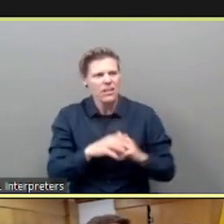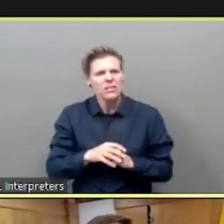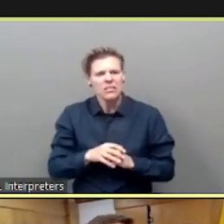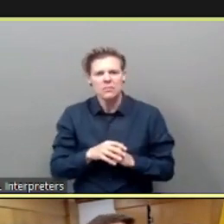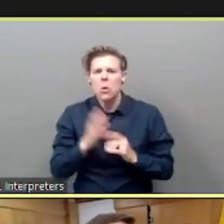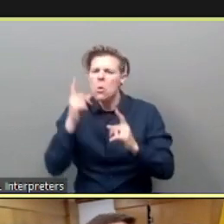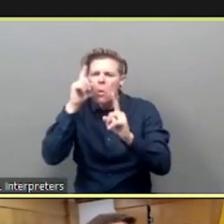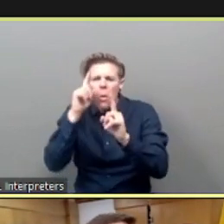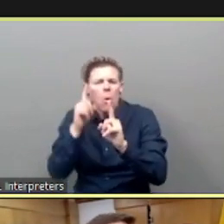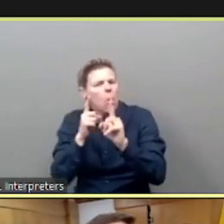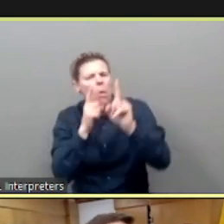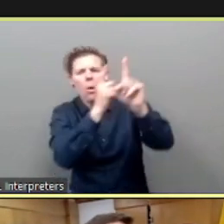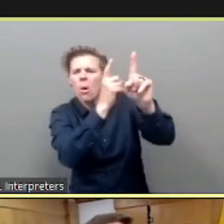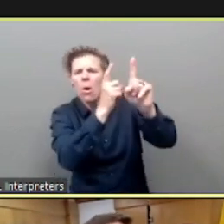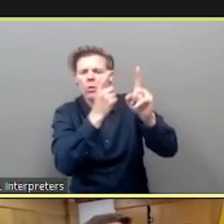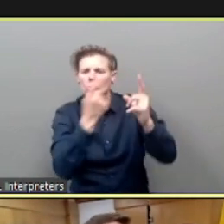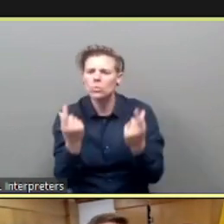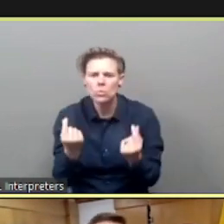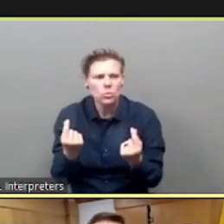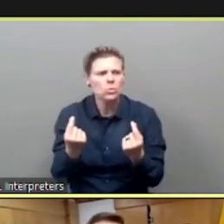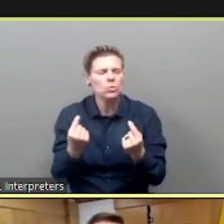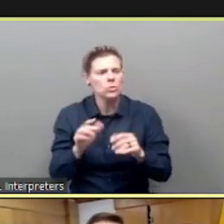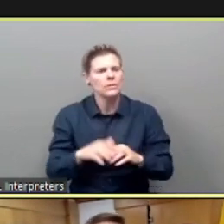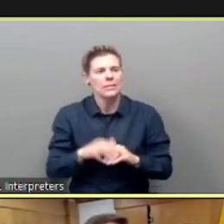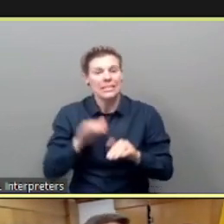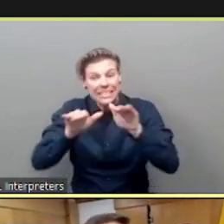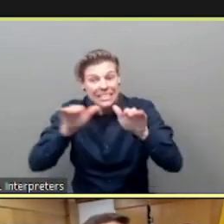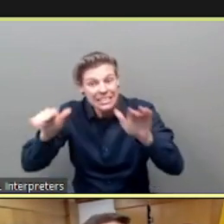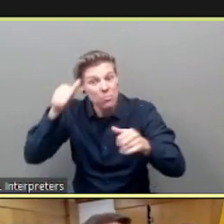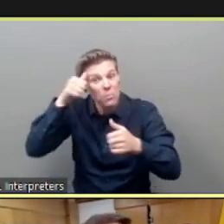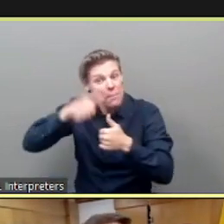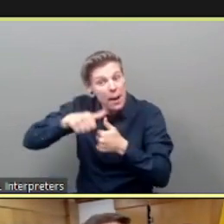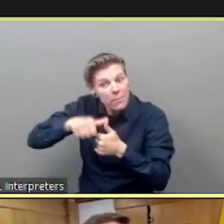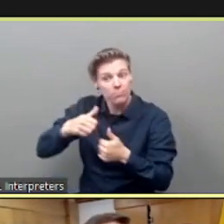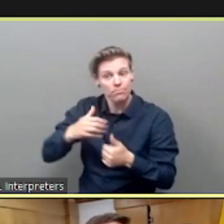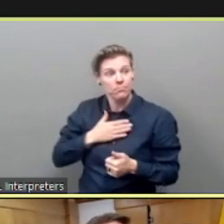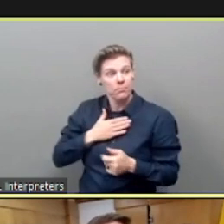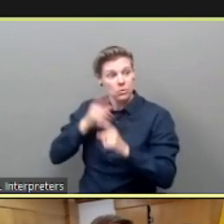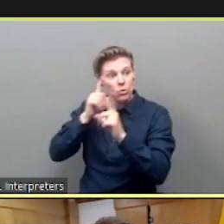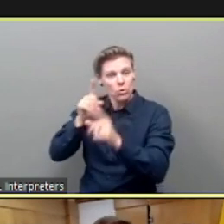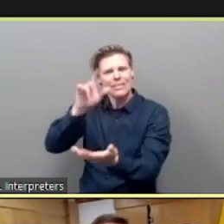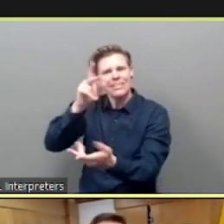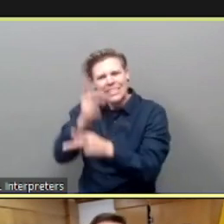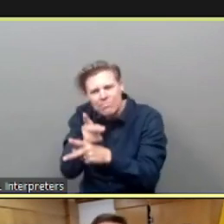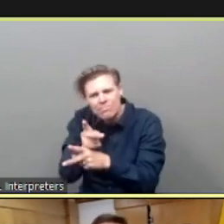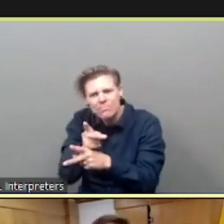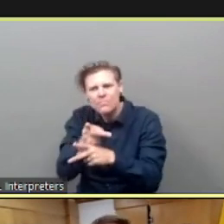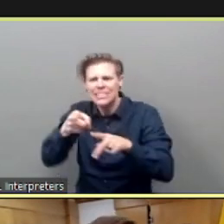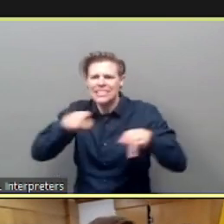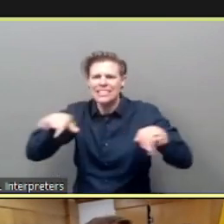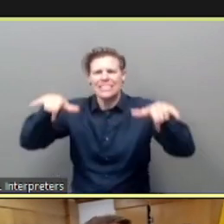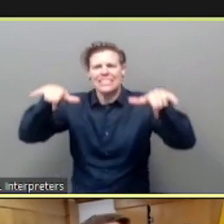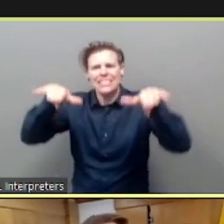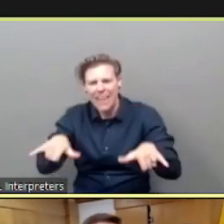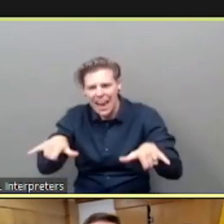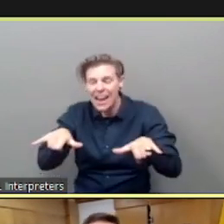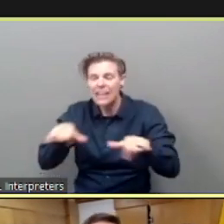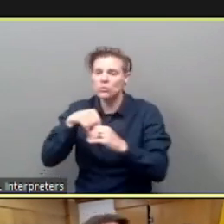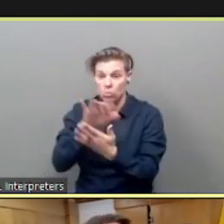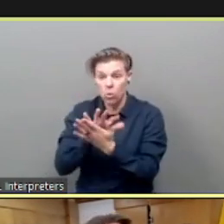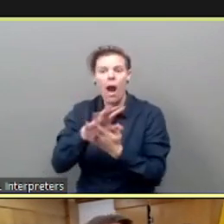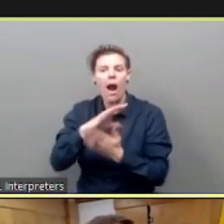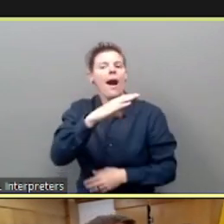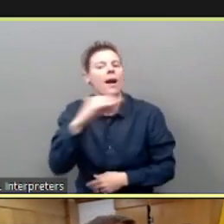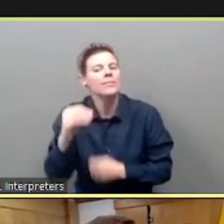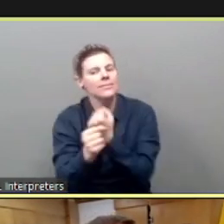already stated, the goal is to keep New Mexico students and staff safe. And that's what we're working on, and we're